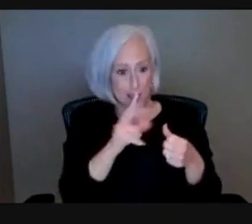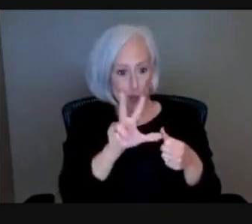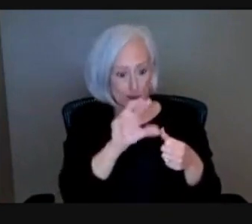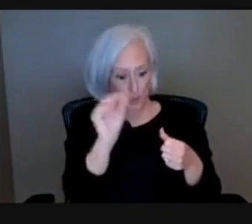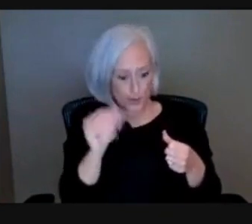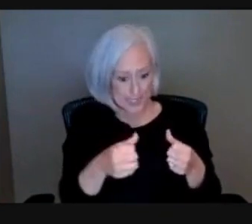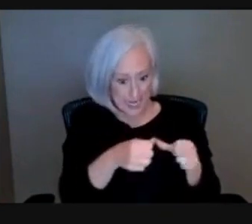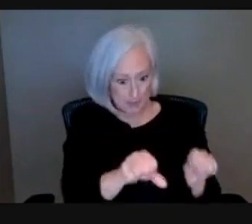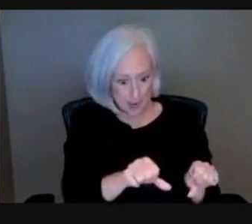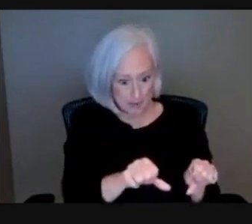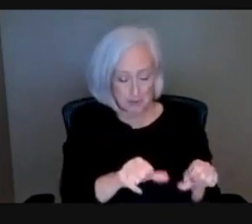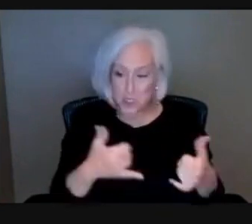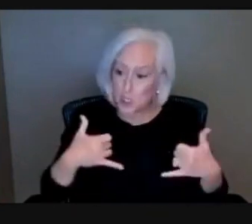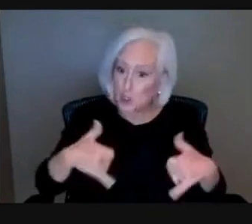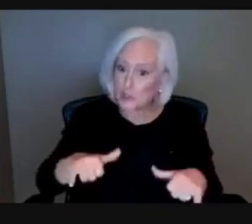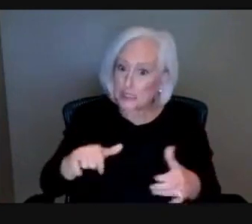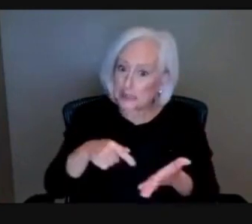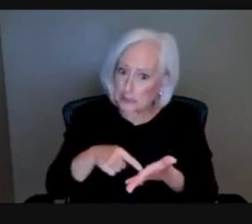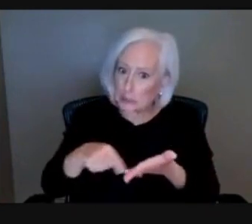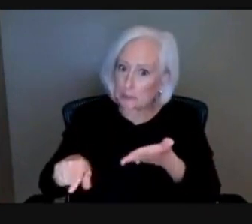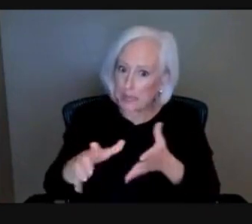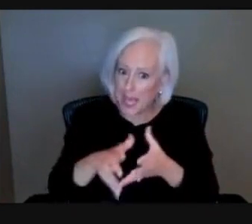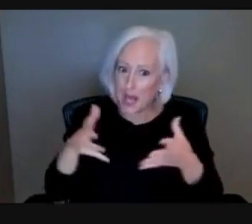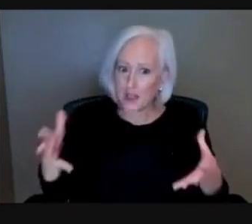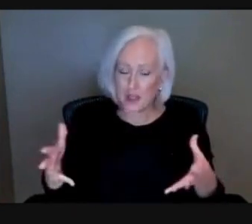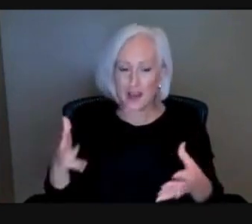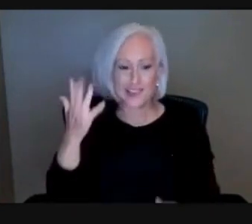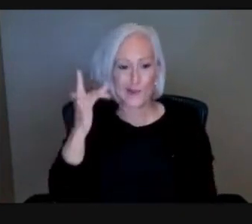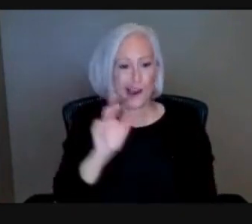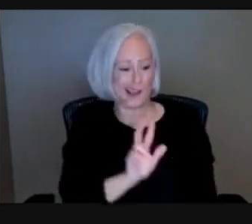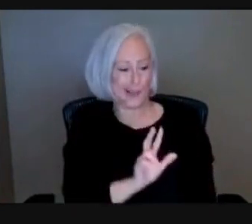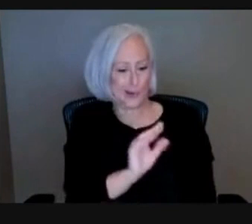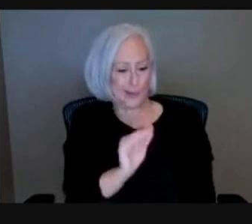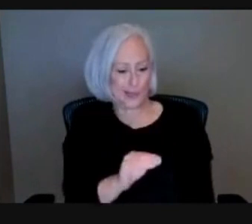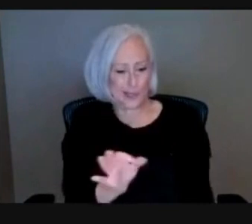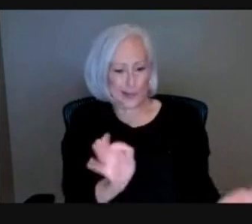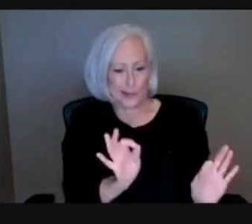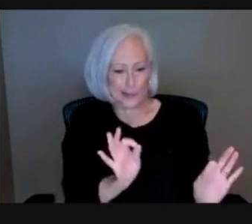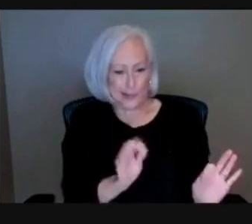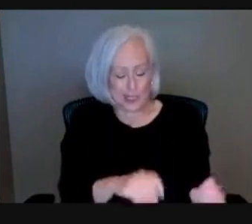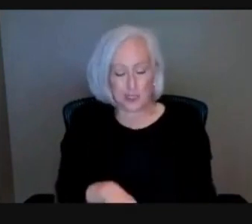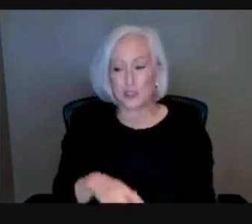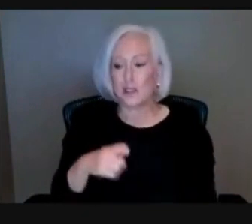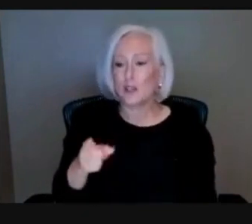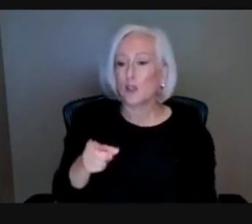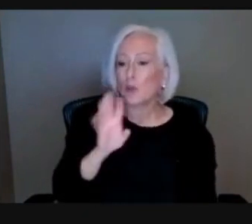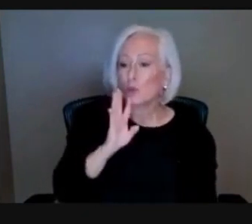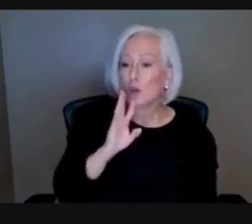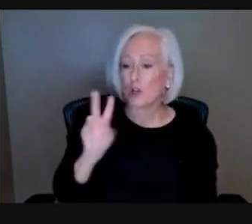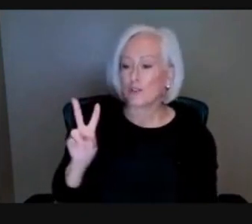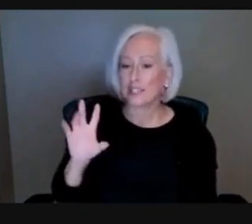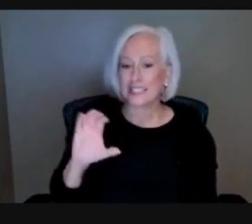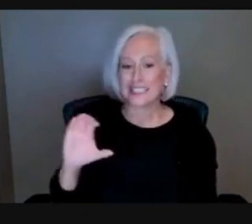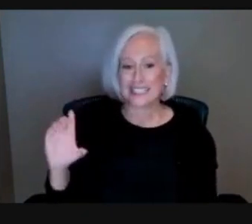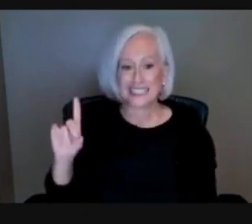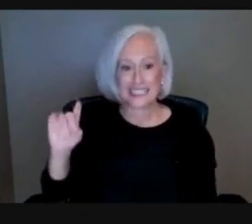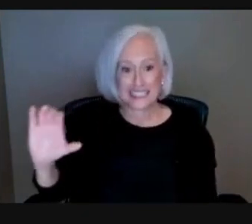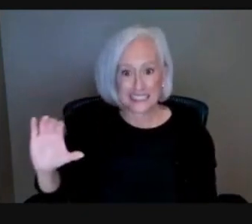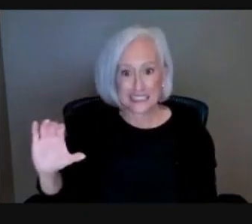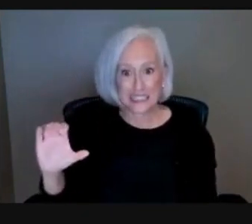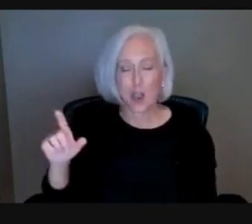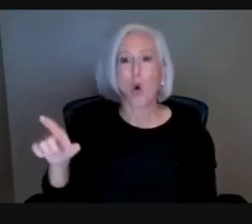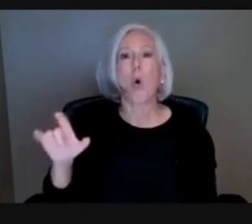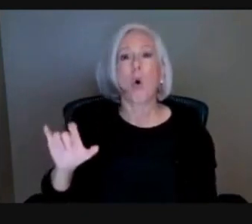of hefty payment because you've only put 3% down. But let's say you talk to someone at VCCDC and they know